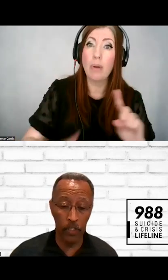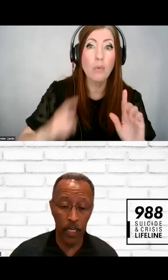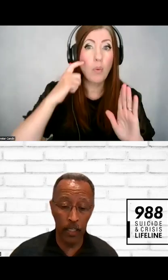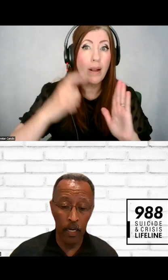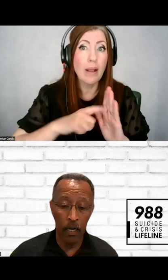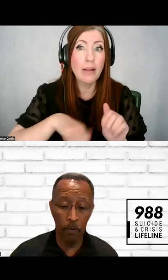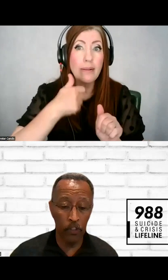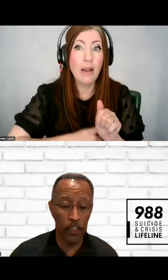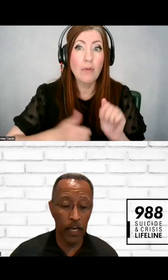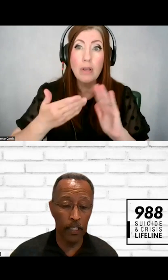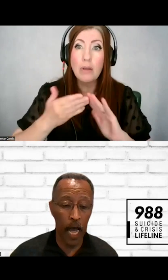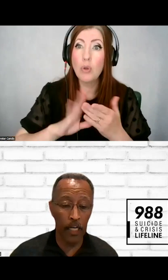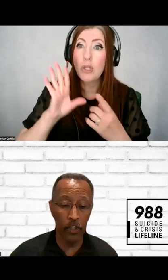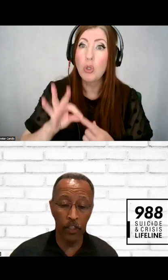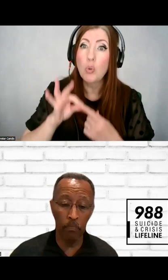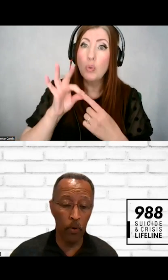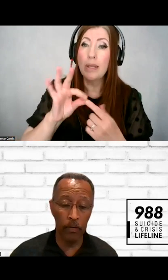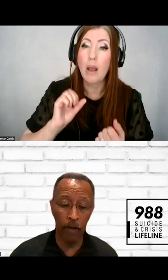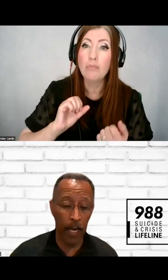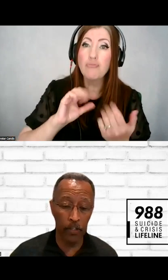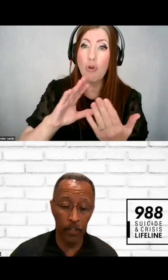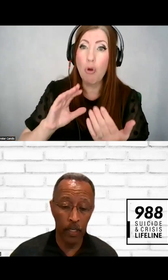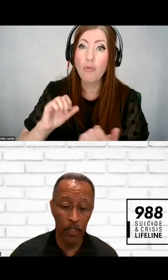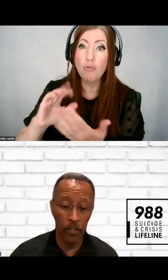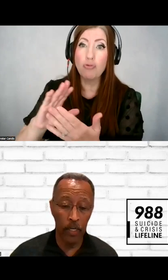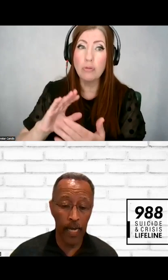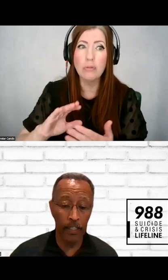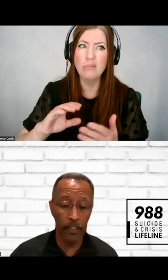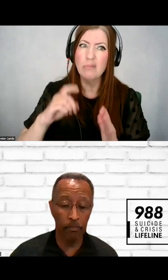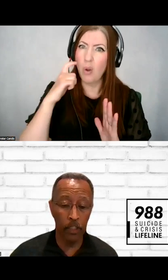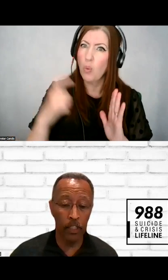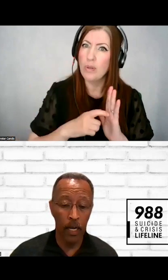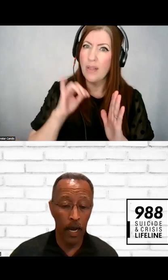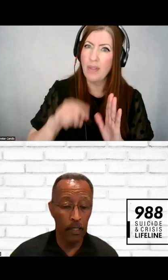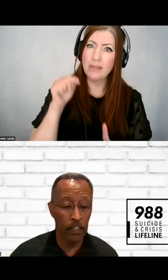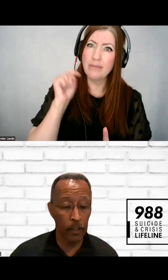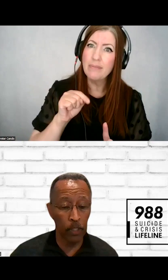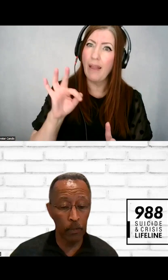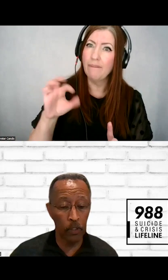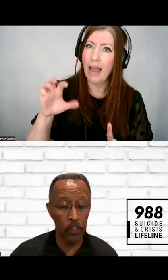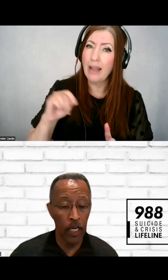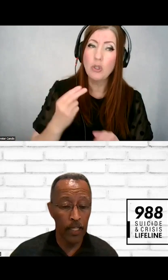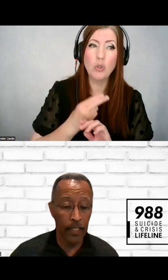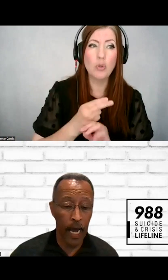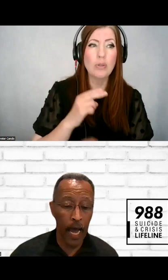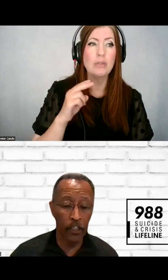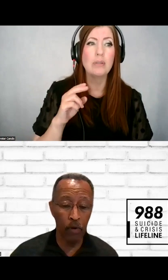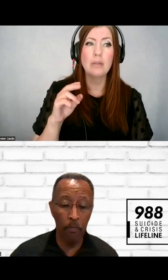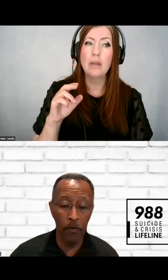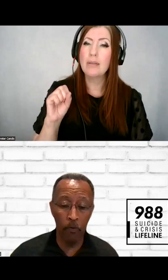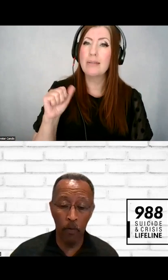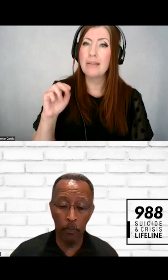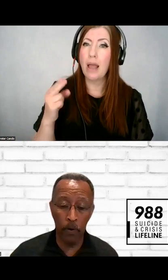community is unique, approaches have acknowledged this important factor. Utilizing SAMHSA's 6 principles that guide